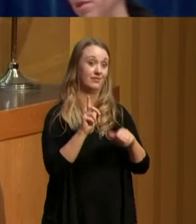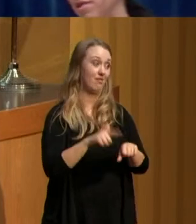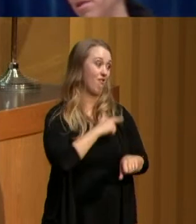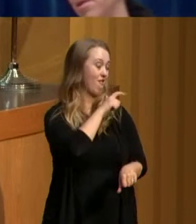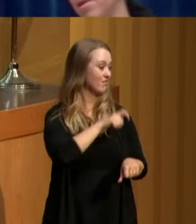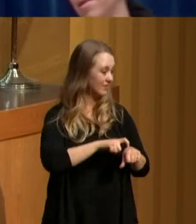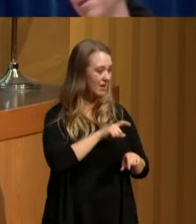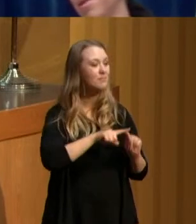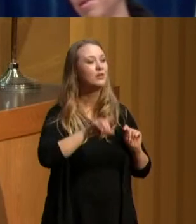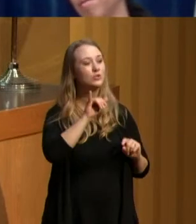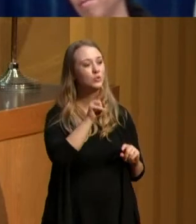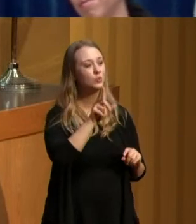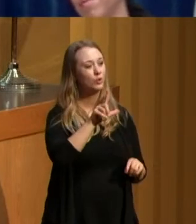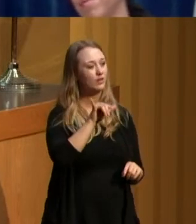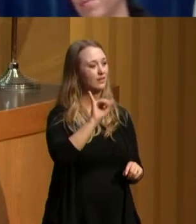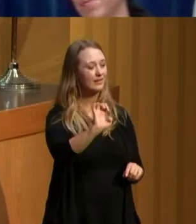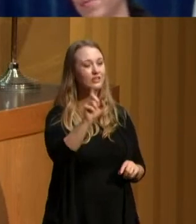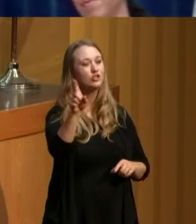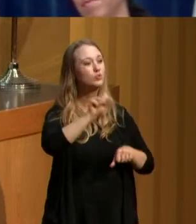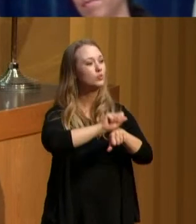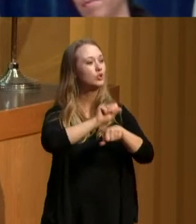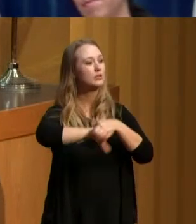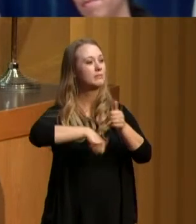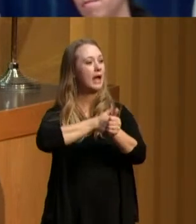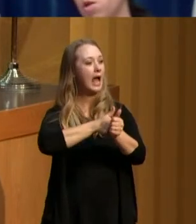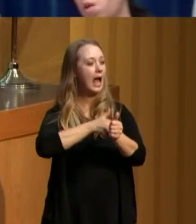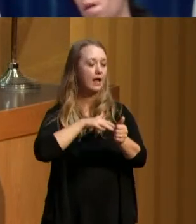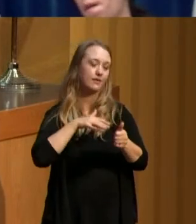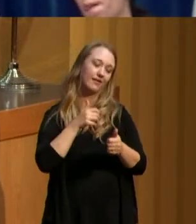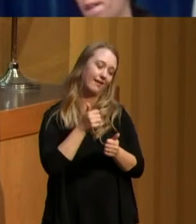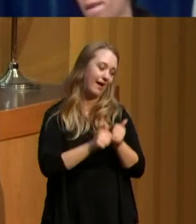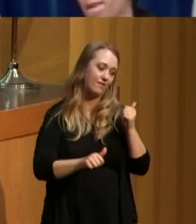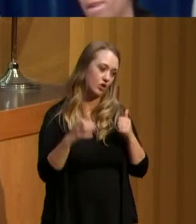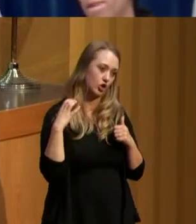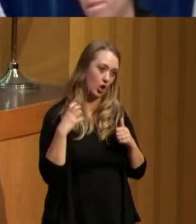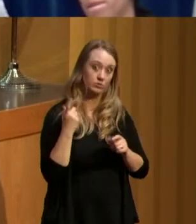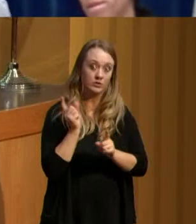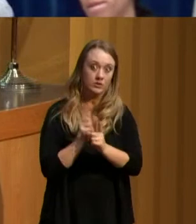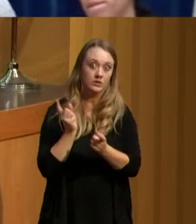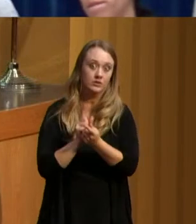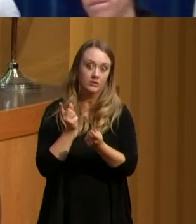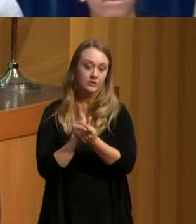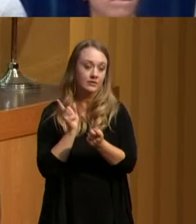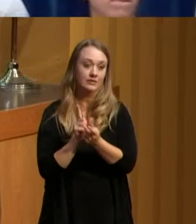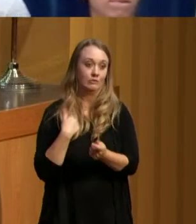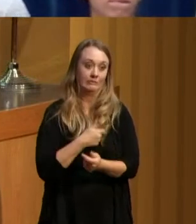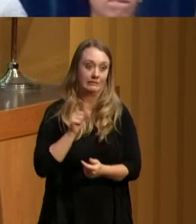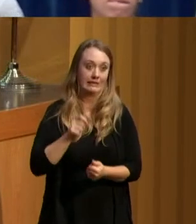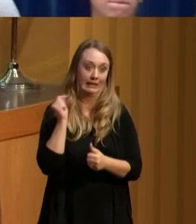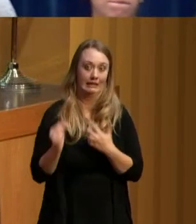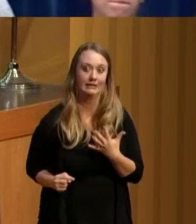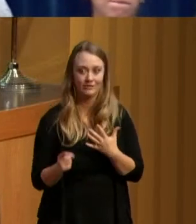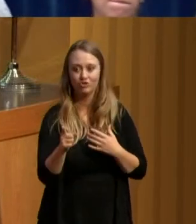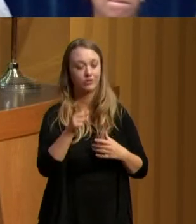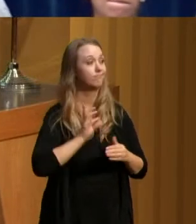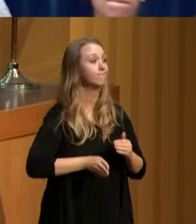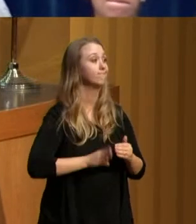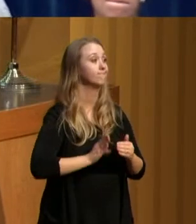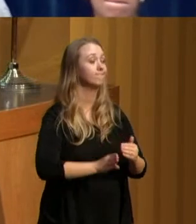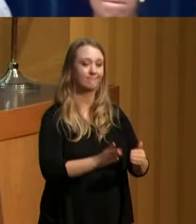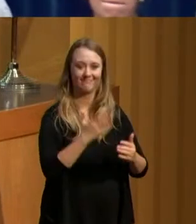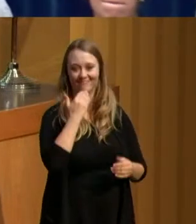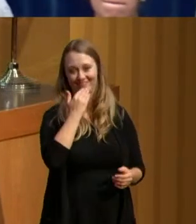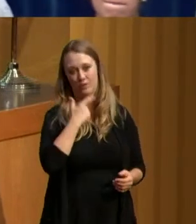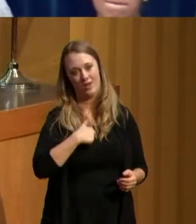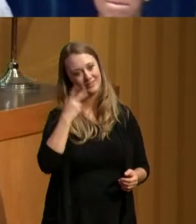one who works behind the scene. We all bombard her. Every coach bombards her with, we need this, Julie, we need this. And she just gets it done. Thank you. I see you